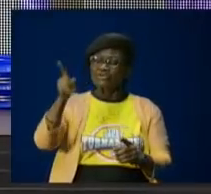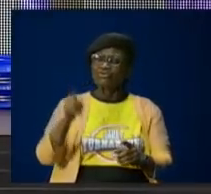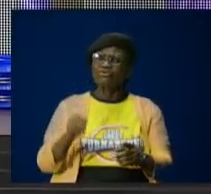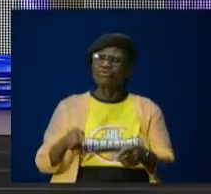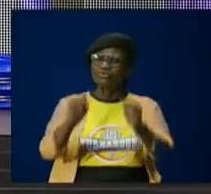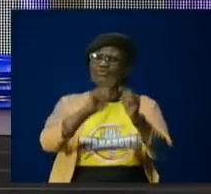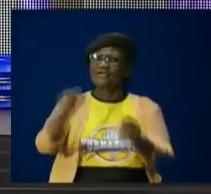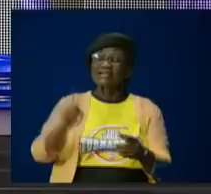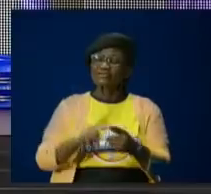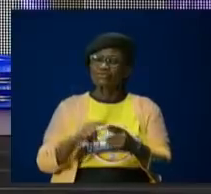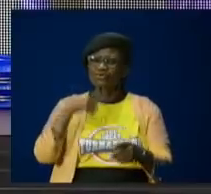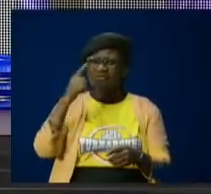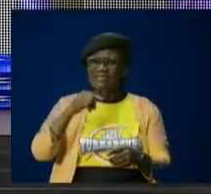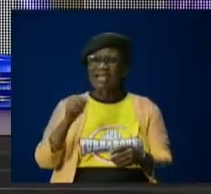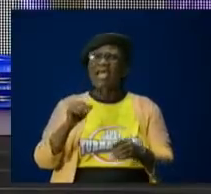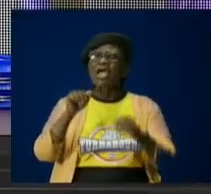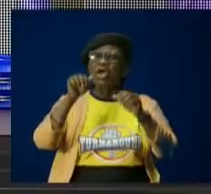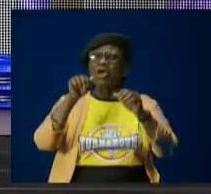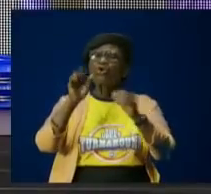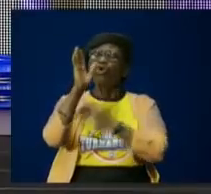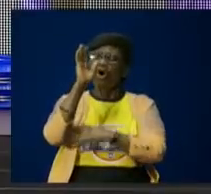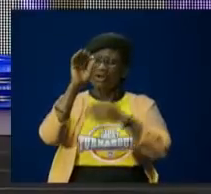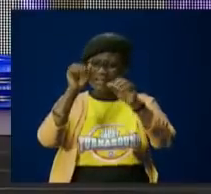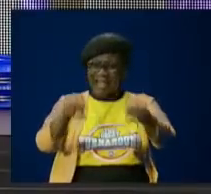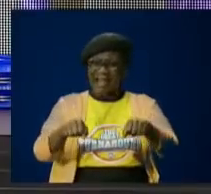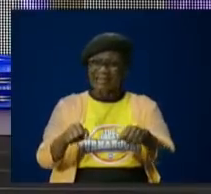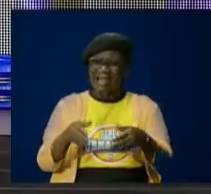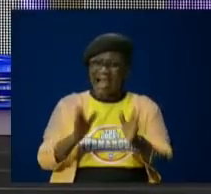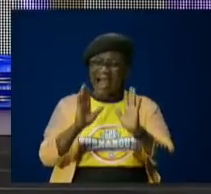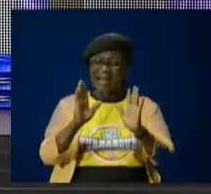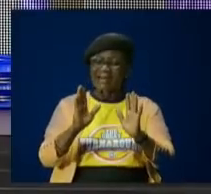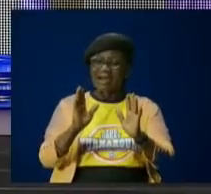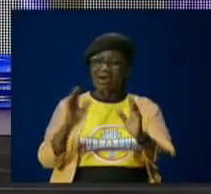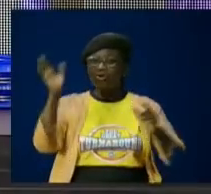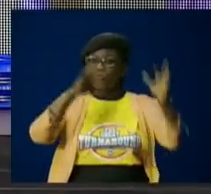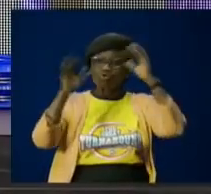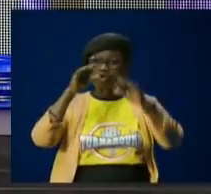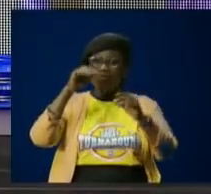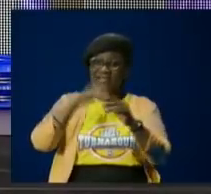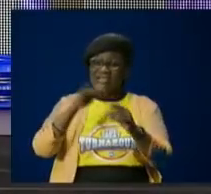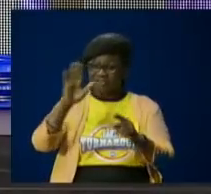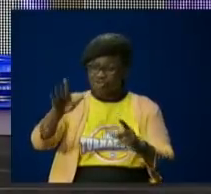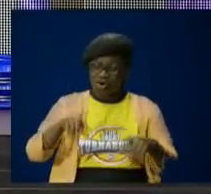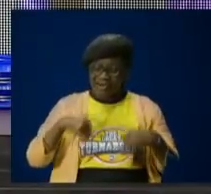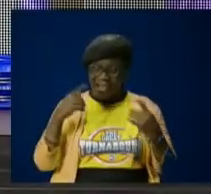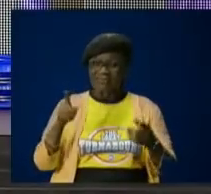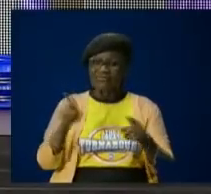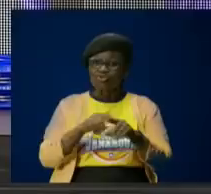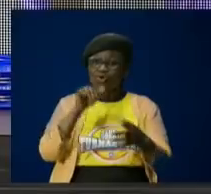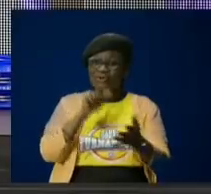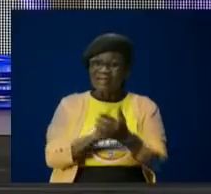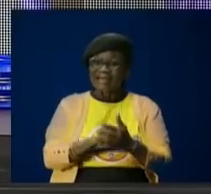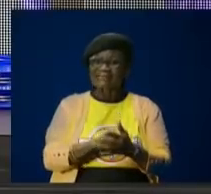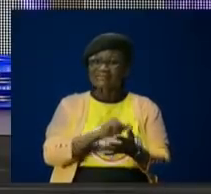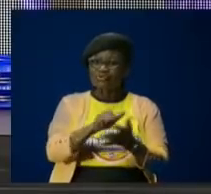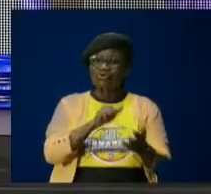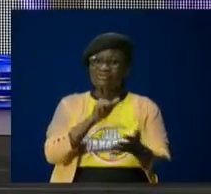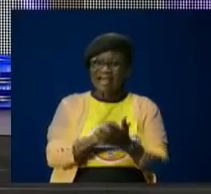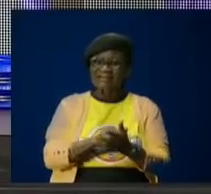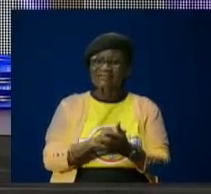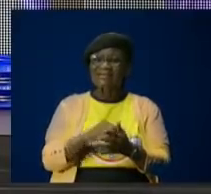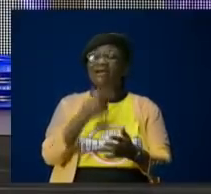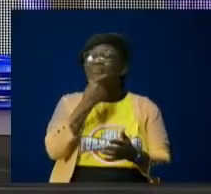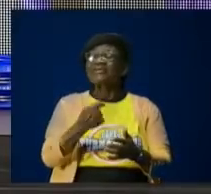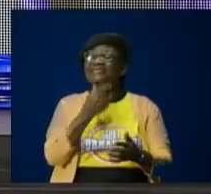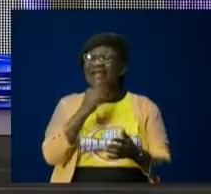God can allow a storm in your life so that those who are pretending to be your friends may leave.